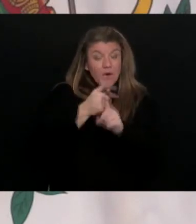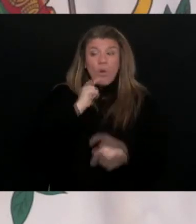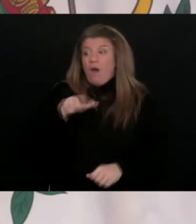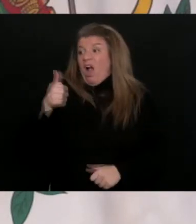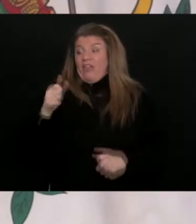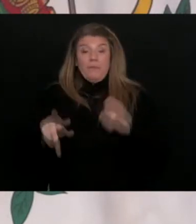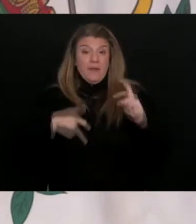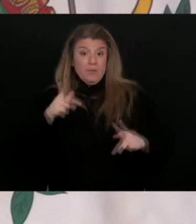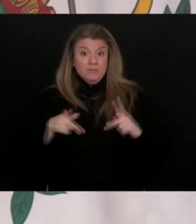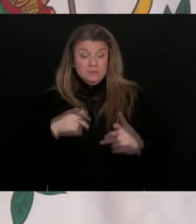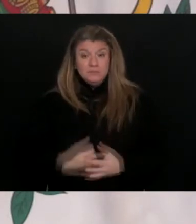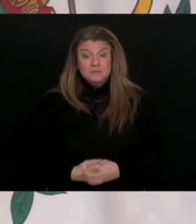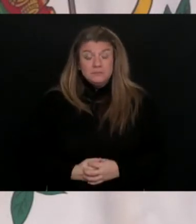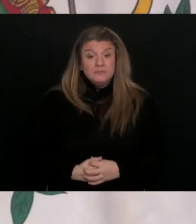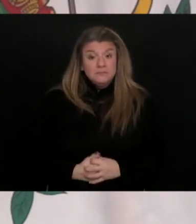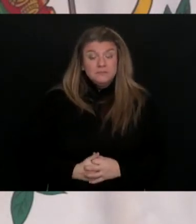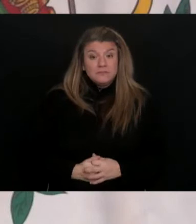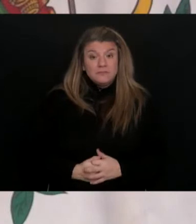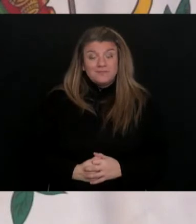others. And